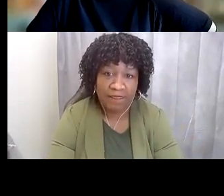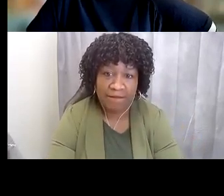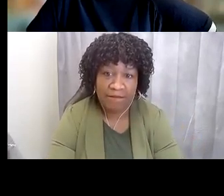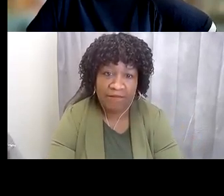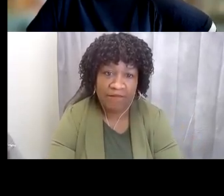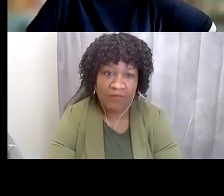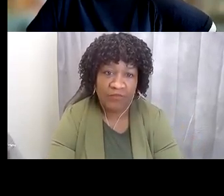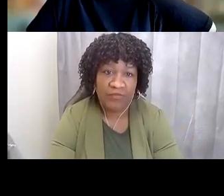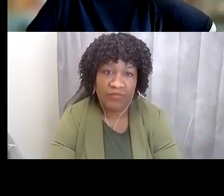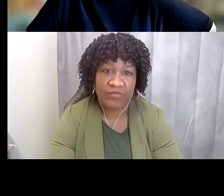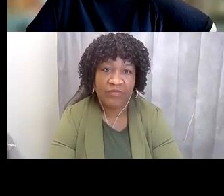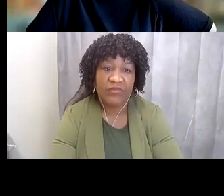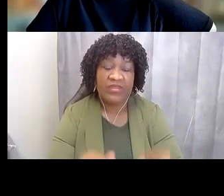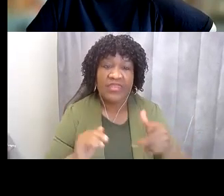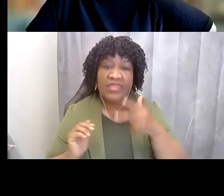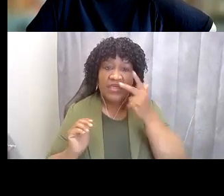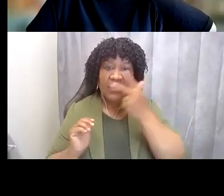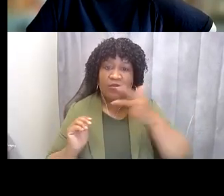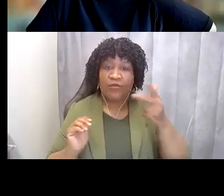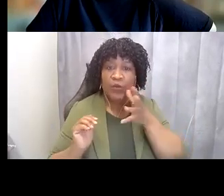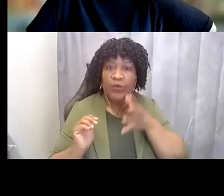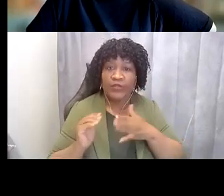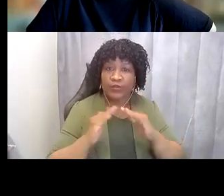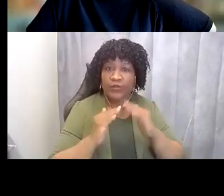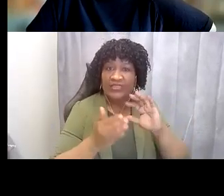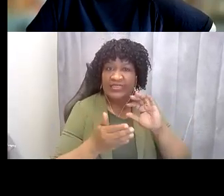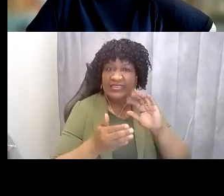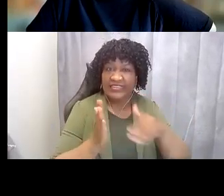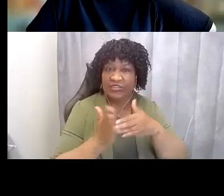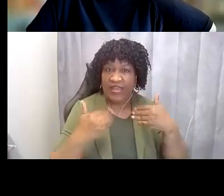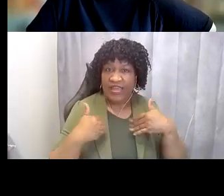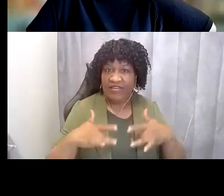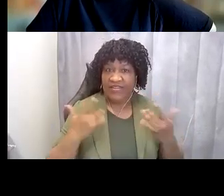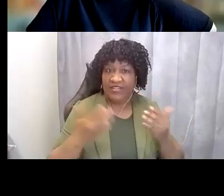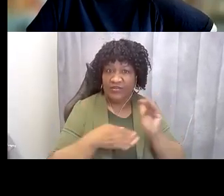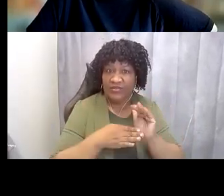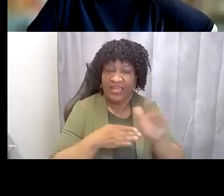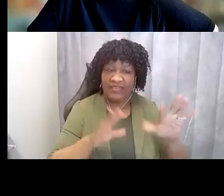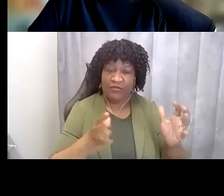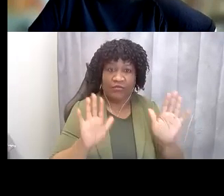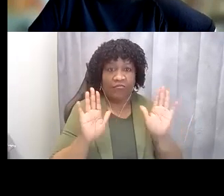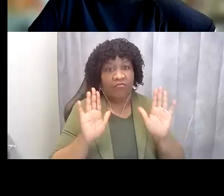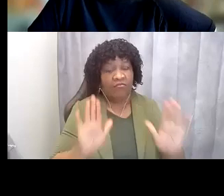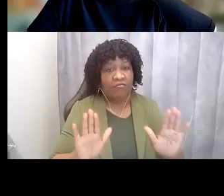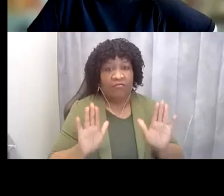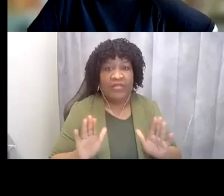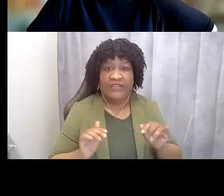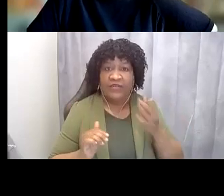through the Immigrant Women's Community Center, and they're phenomenal if you do not know